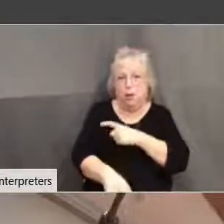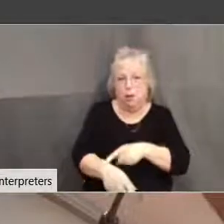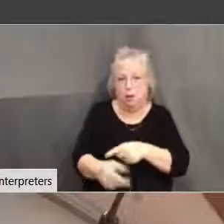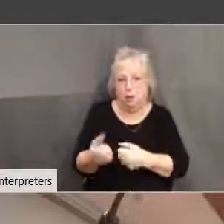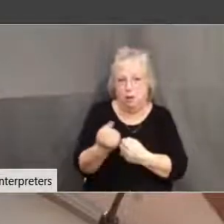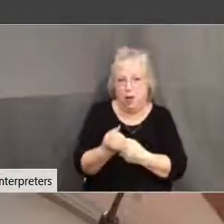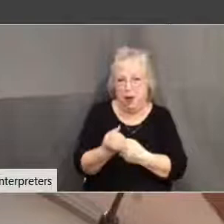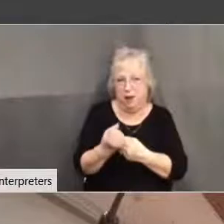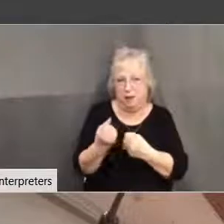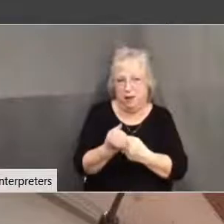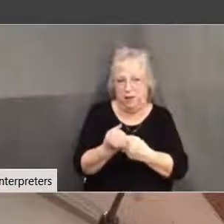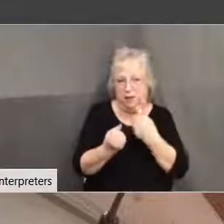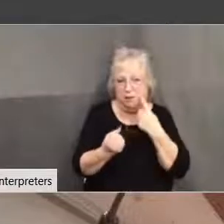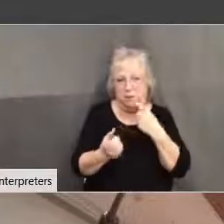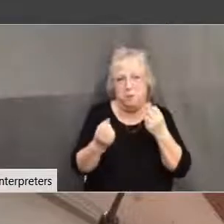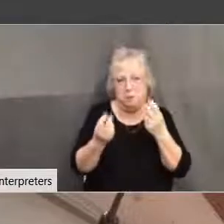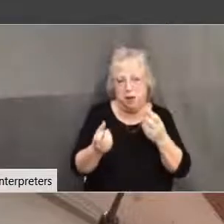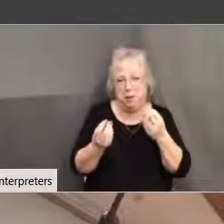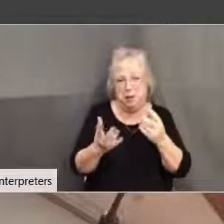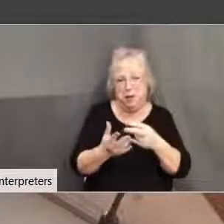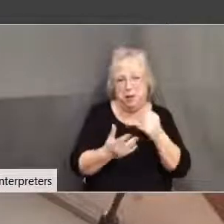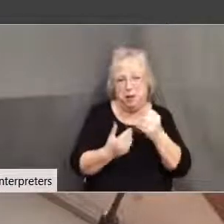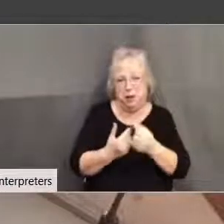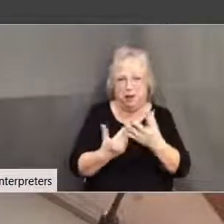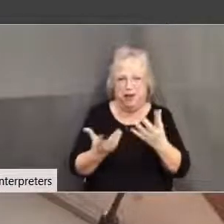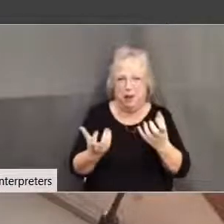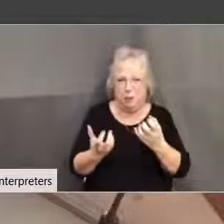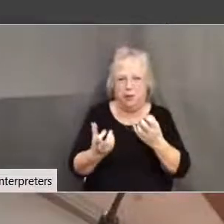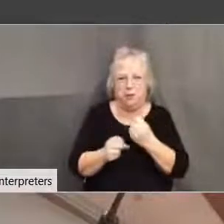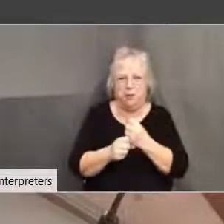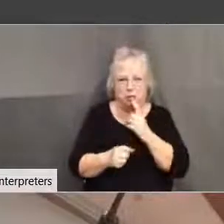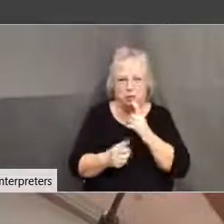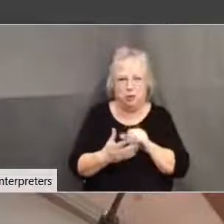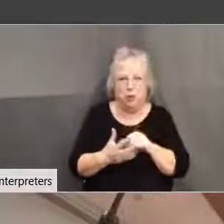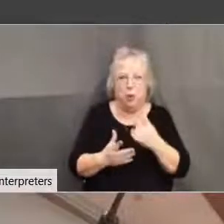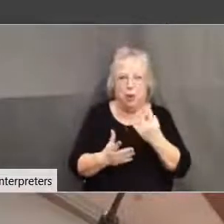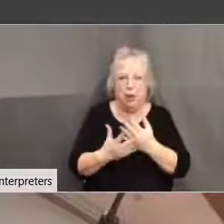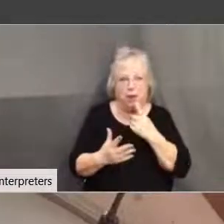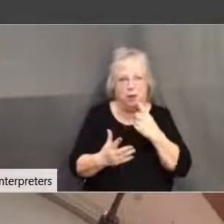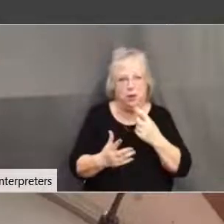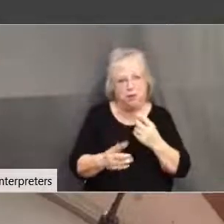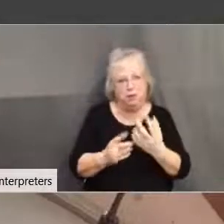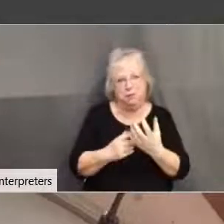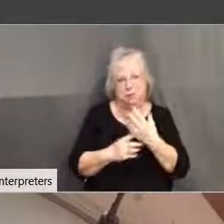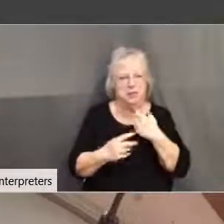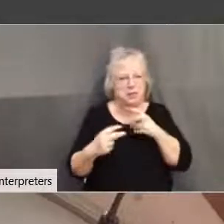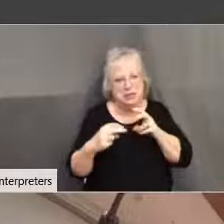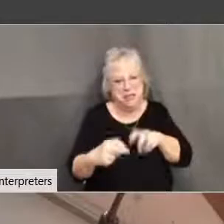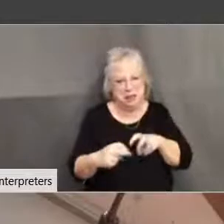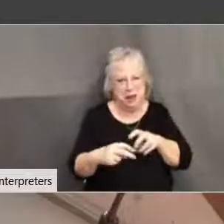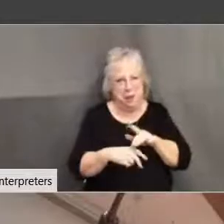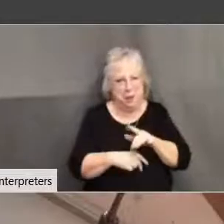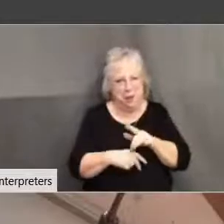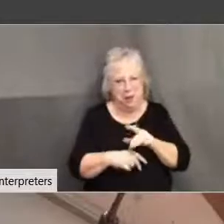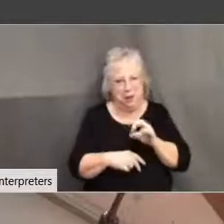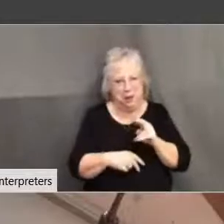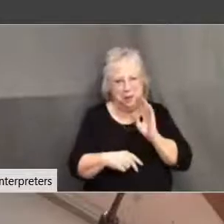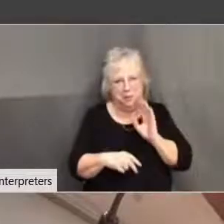many of these projects, and I want to assure you, one of the things you sat me down early on and said certain things that you sure